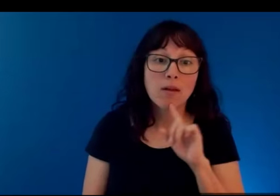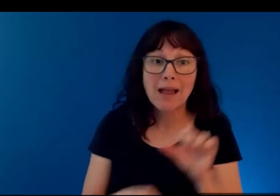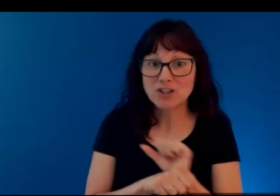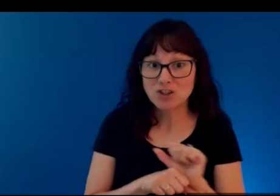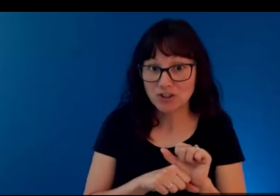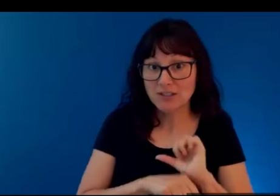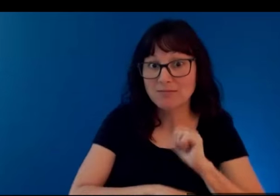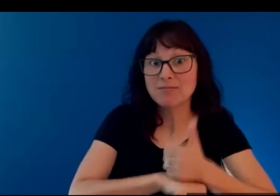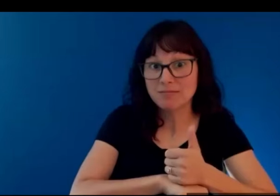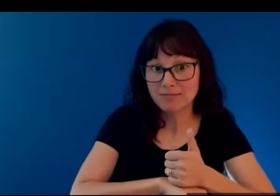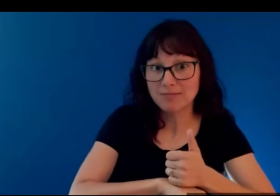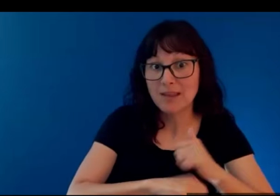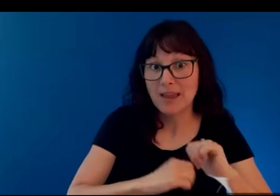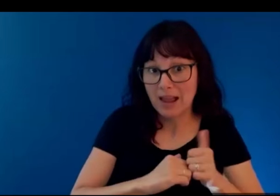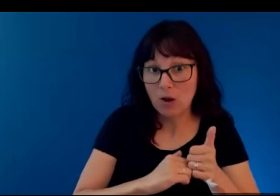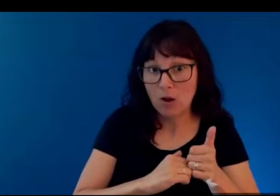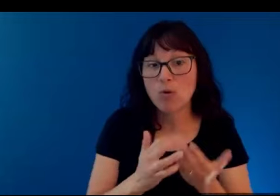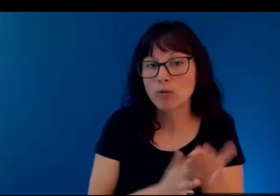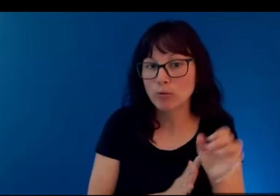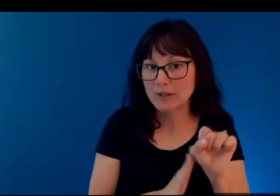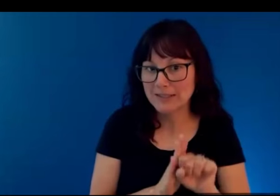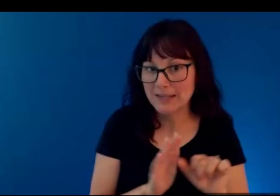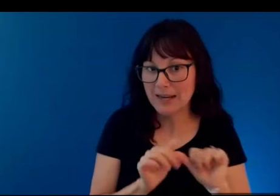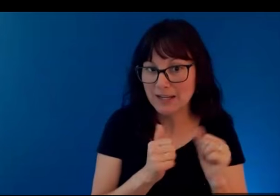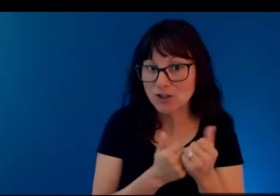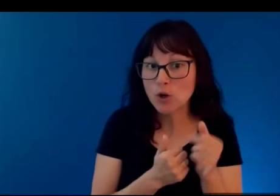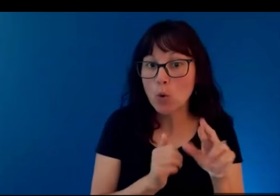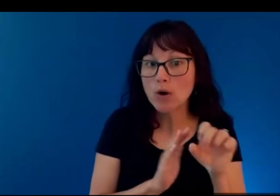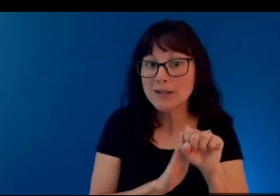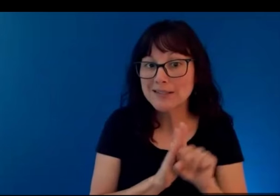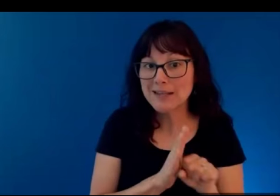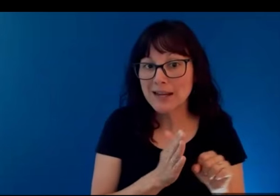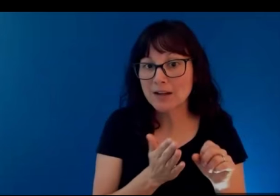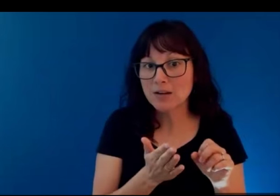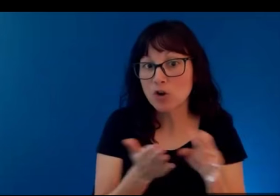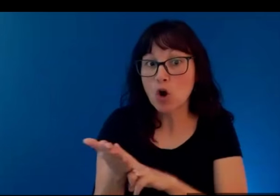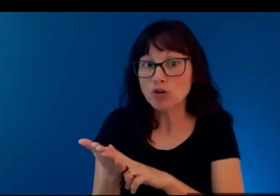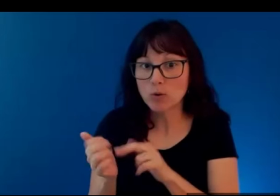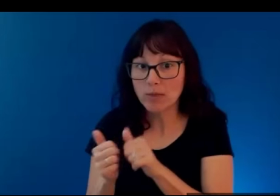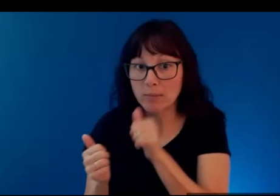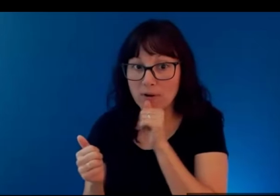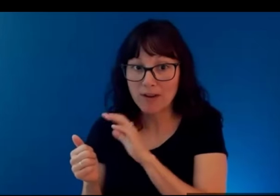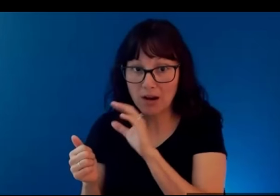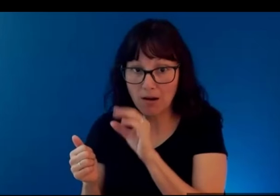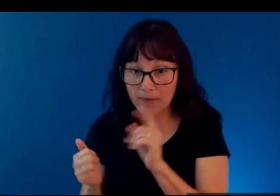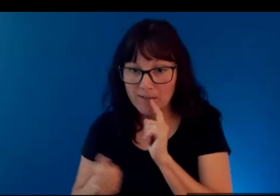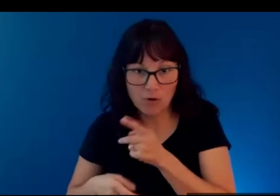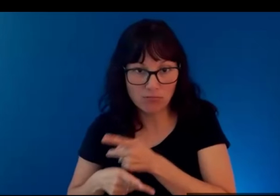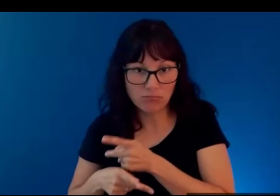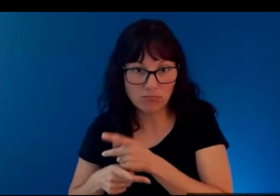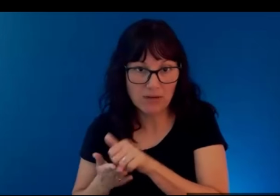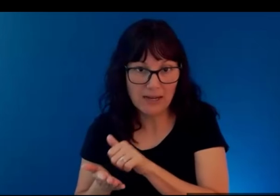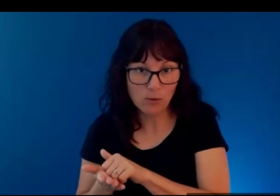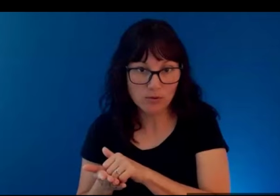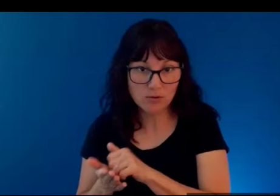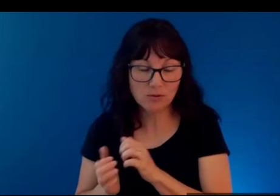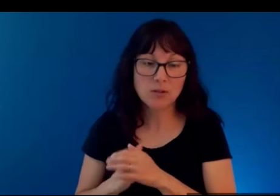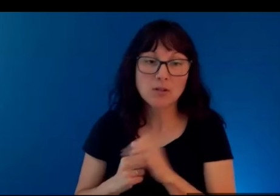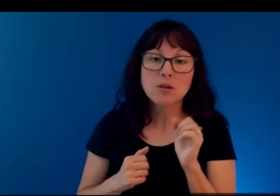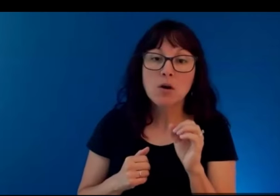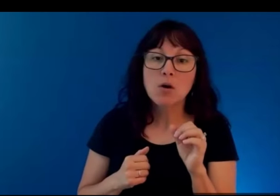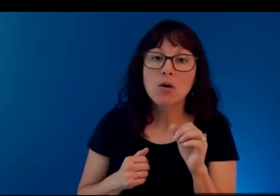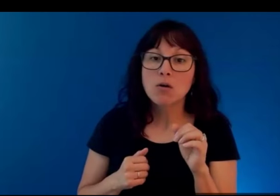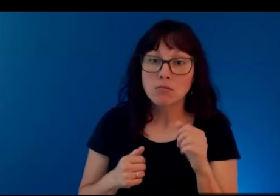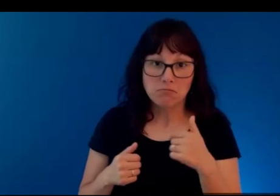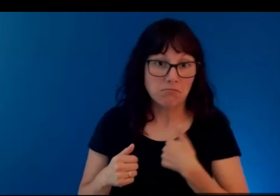accounts through a state agency, or the state contracts with a private company to maintain these accounts. So I'm